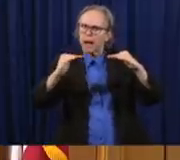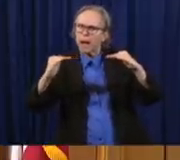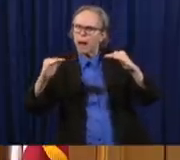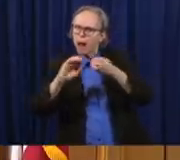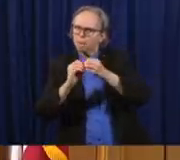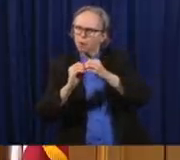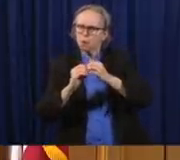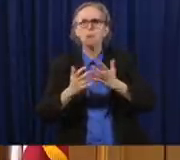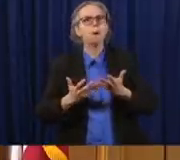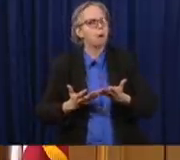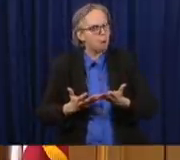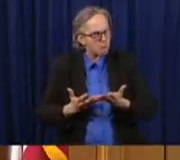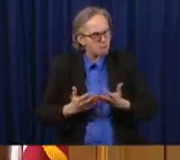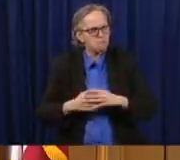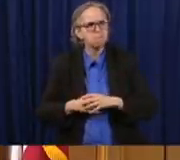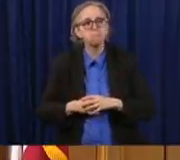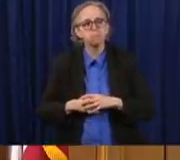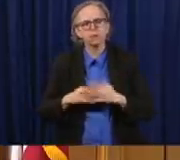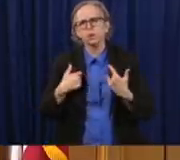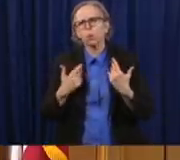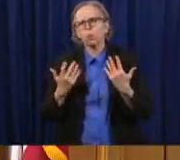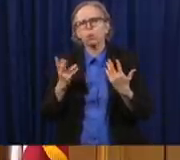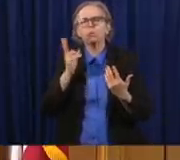So we wait to see what happens.